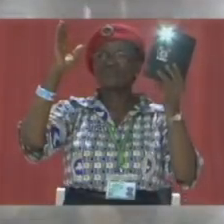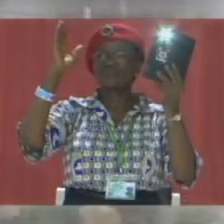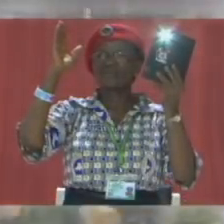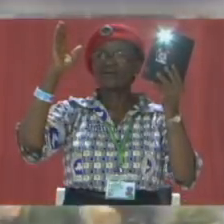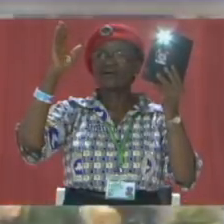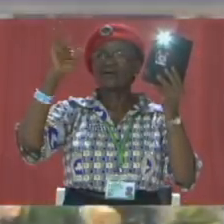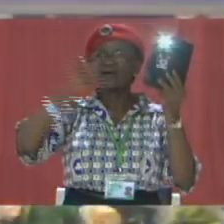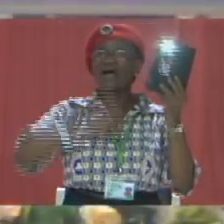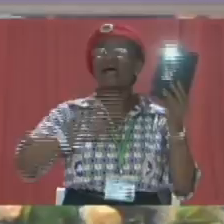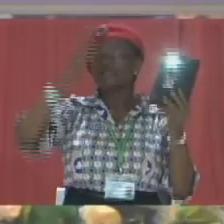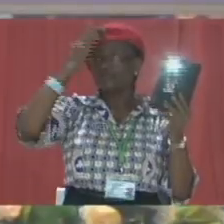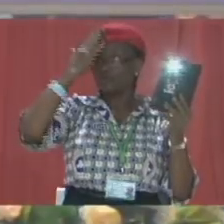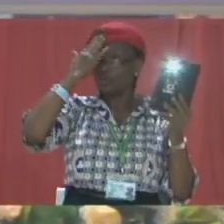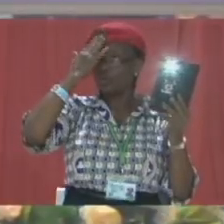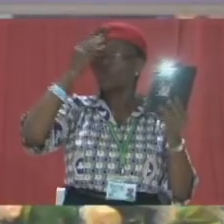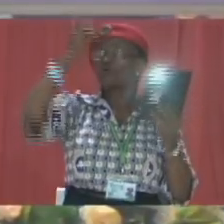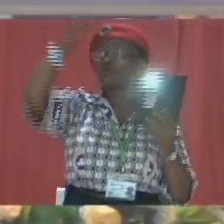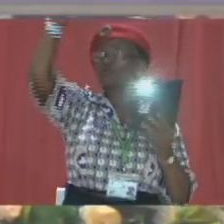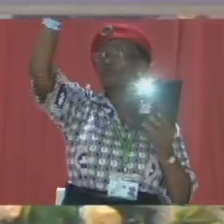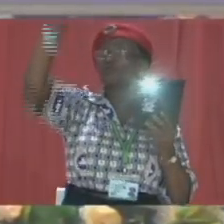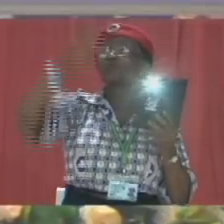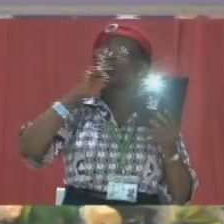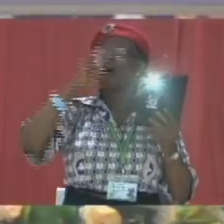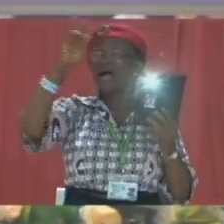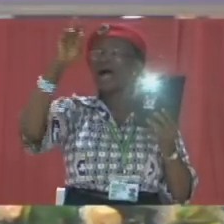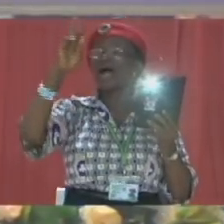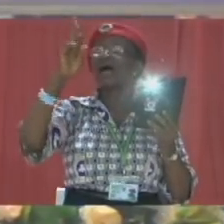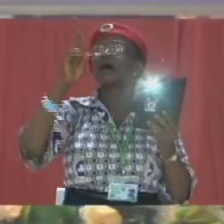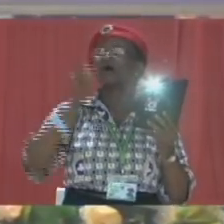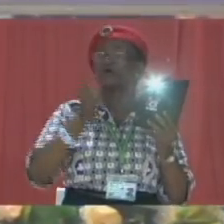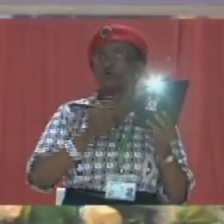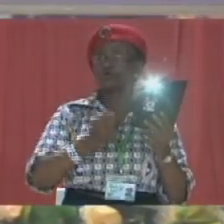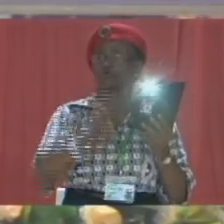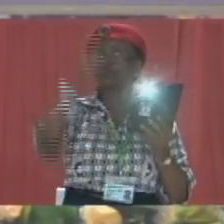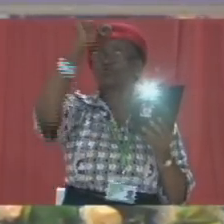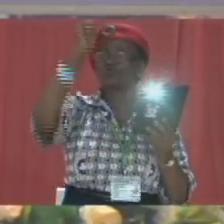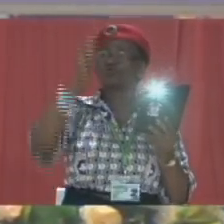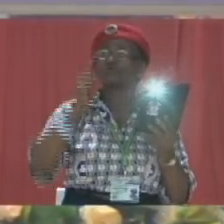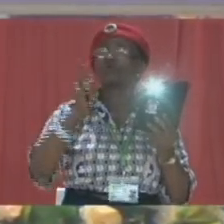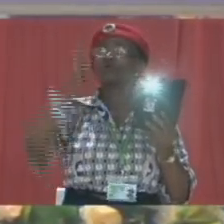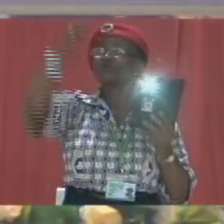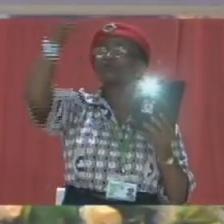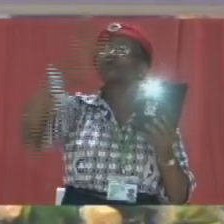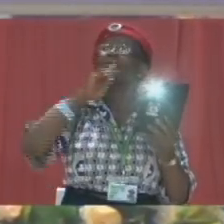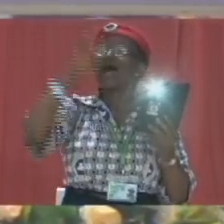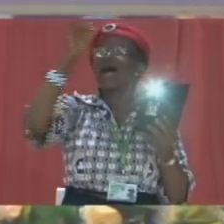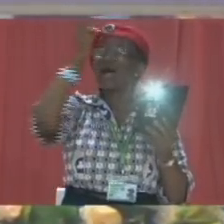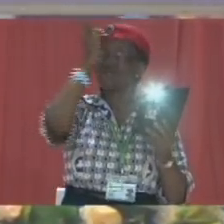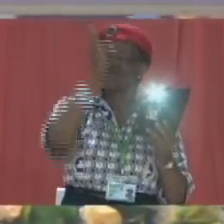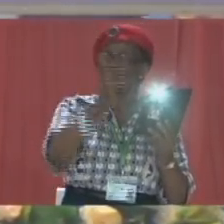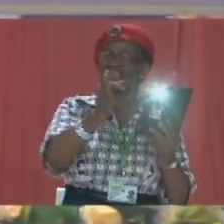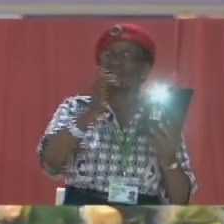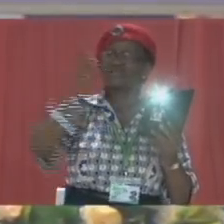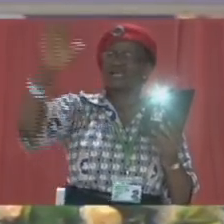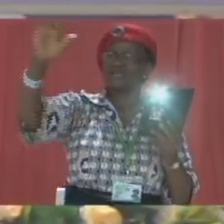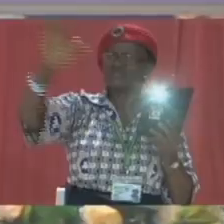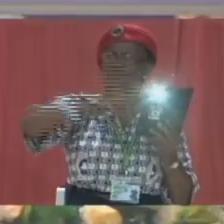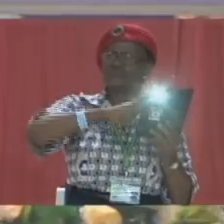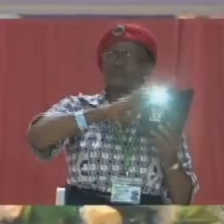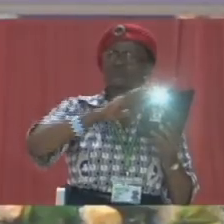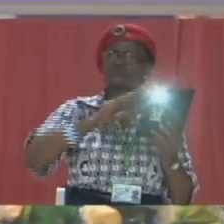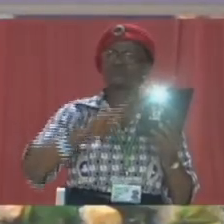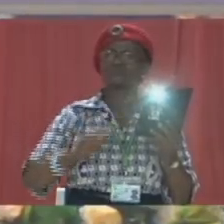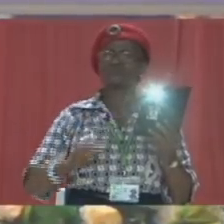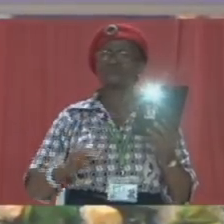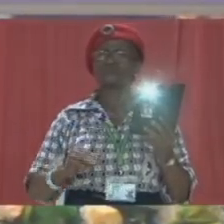I know you are true. Mo mo pe ododo ni yin. You are faithful. Ati ododo ati ododo ni